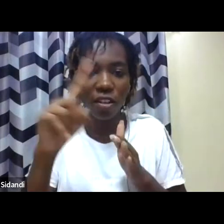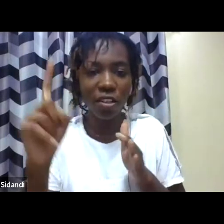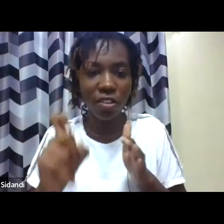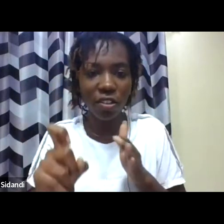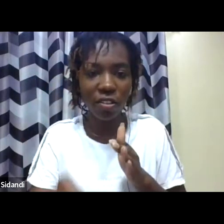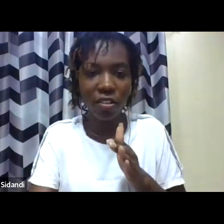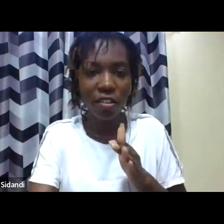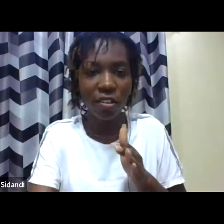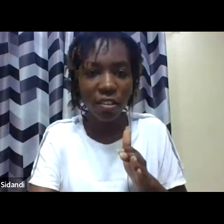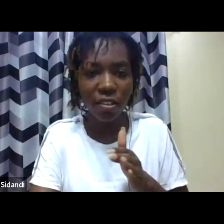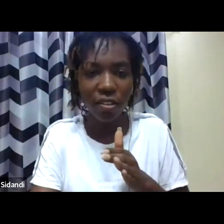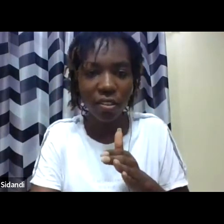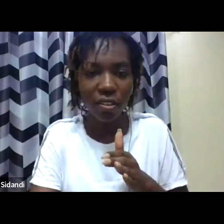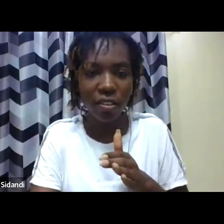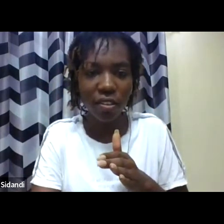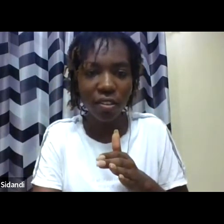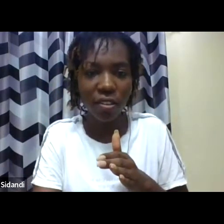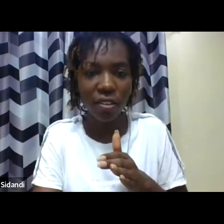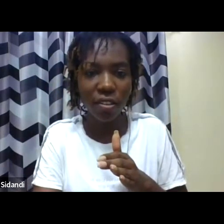Or we continue?